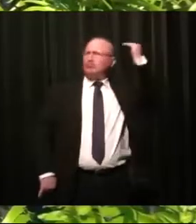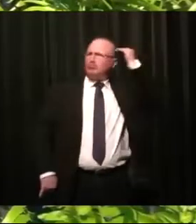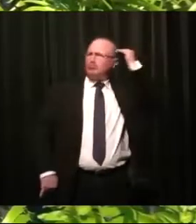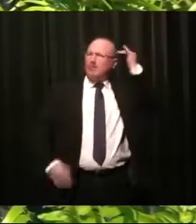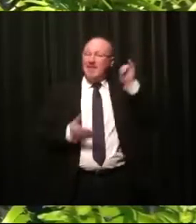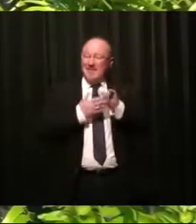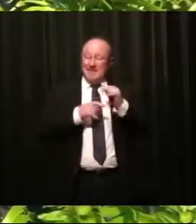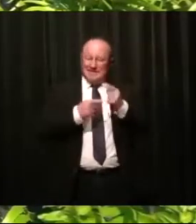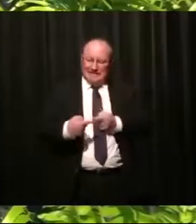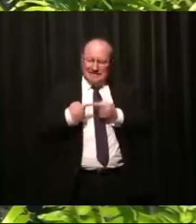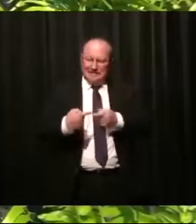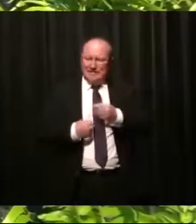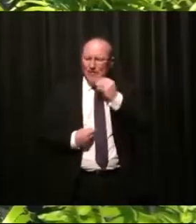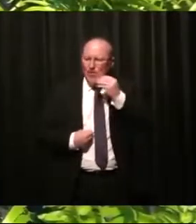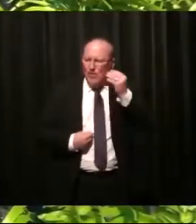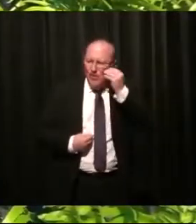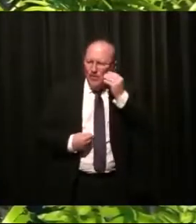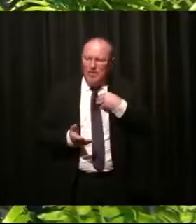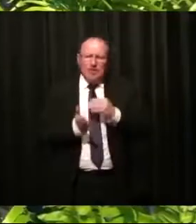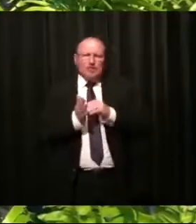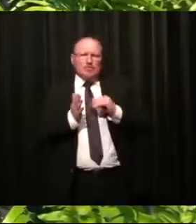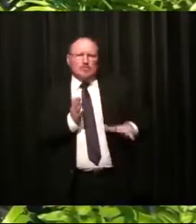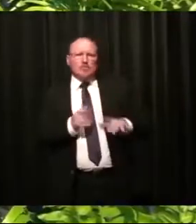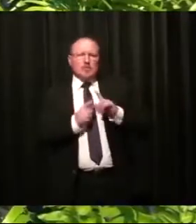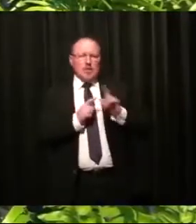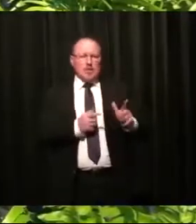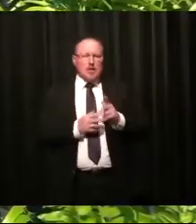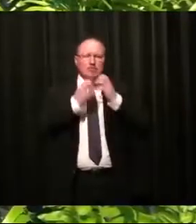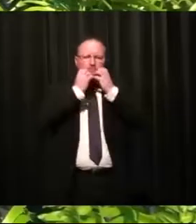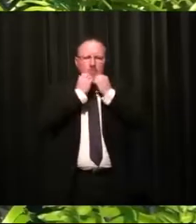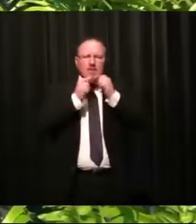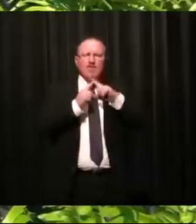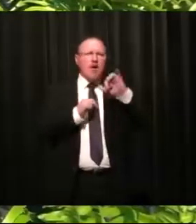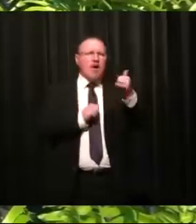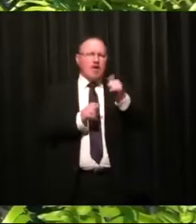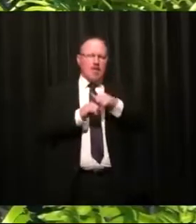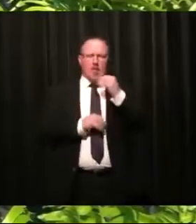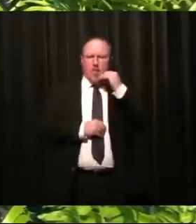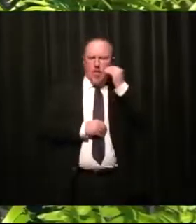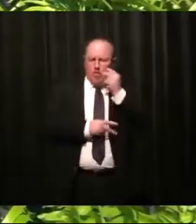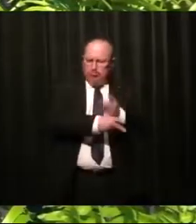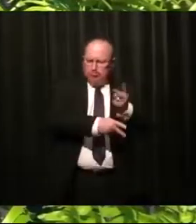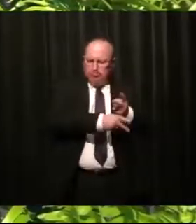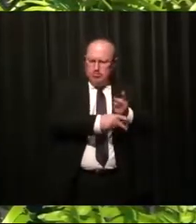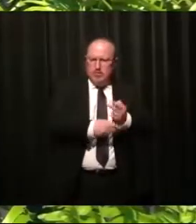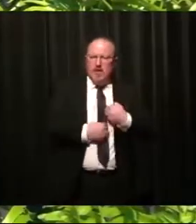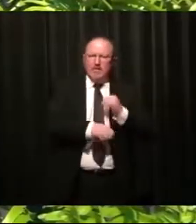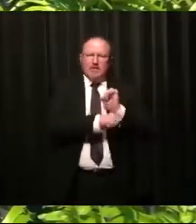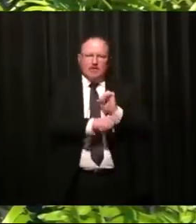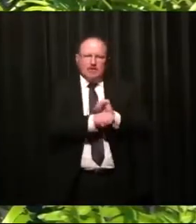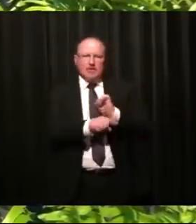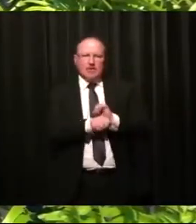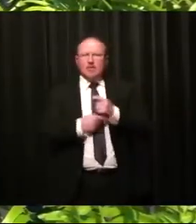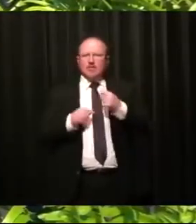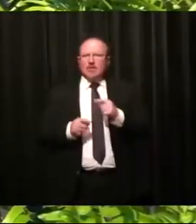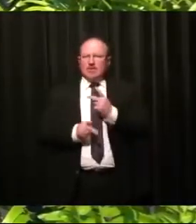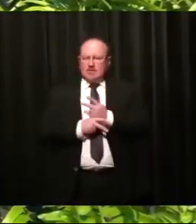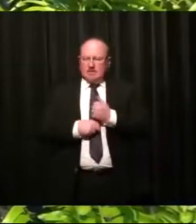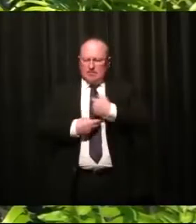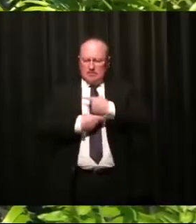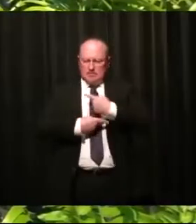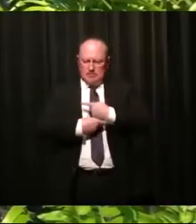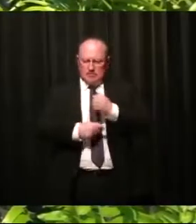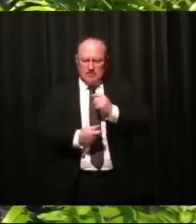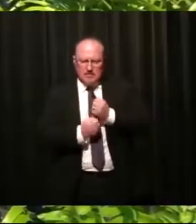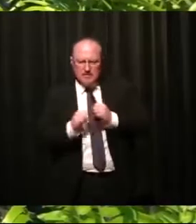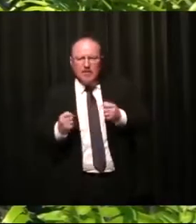know that there is a struggle in the homes of our students as they care for others in their home, have jobs, and try to stay